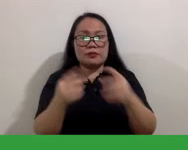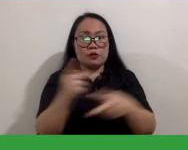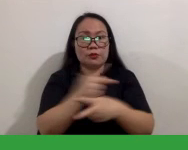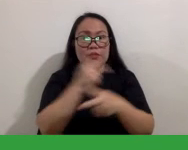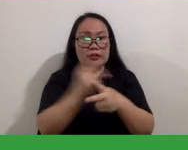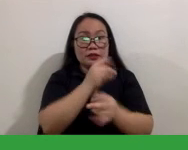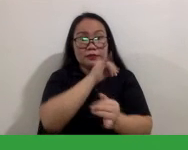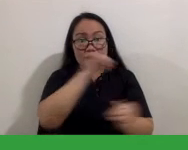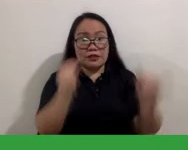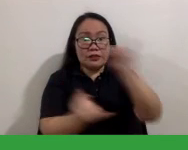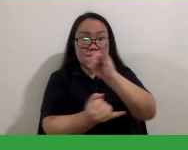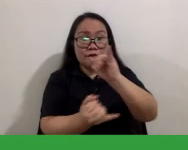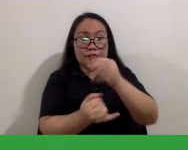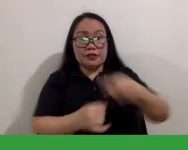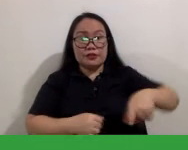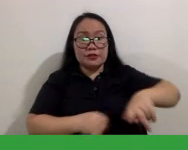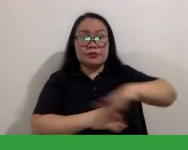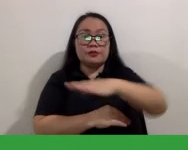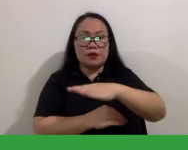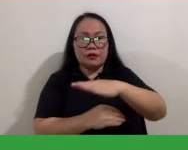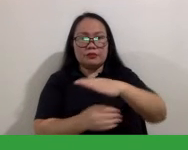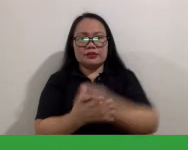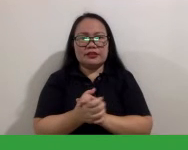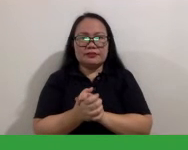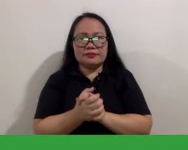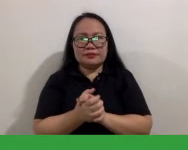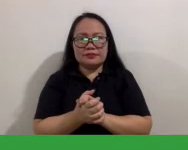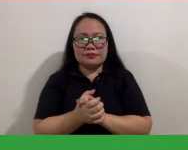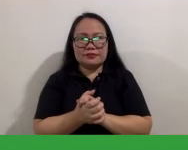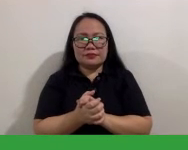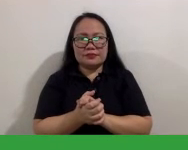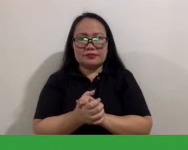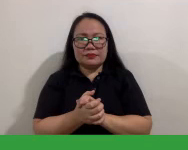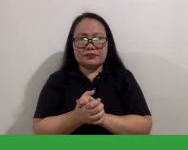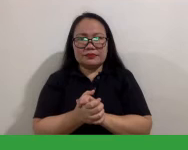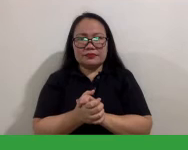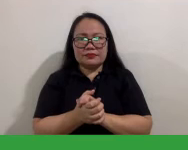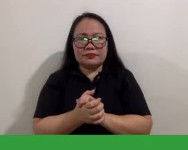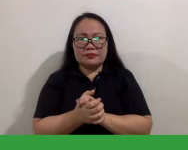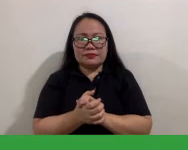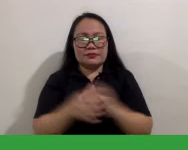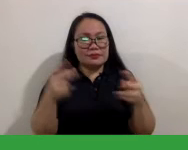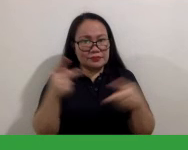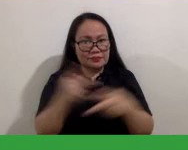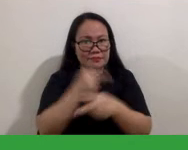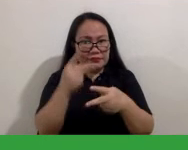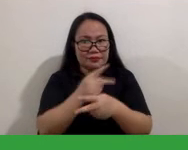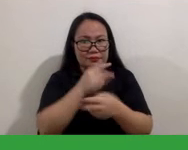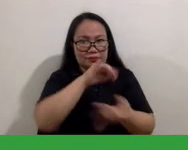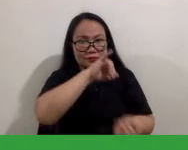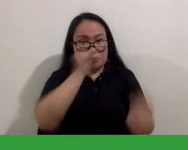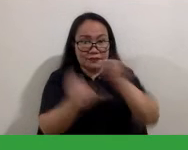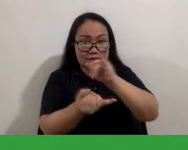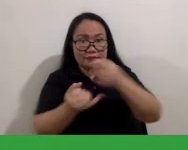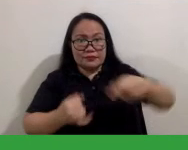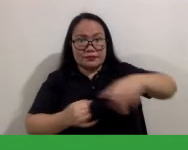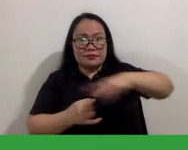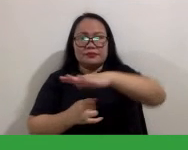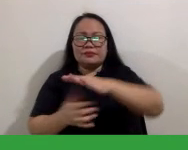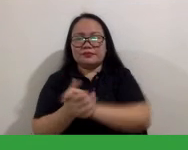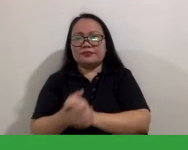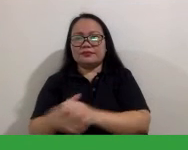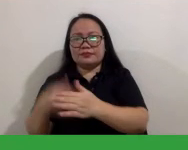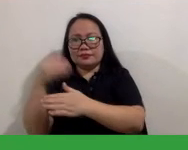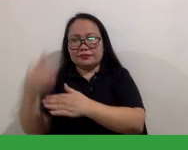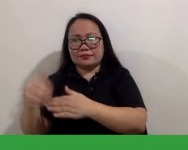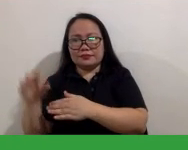product is 1. This is multiplicative inverse. Okay? Multiplicative inverse